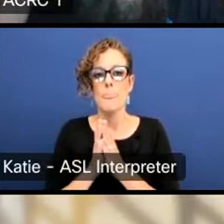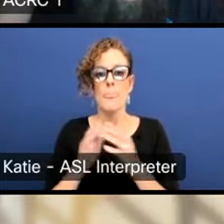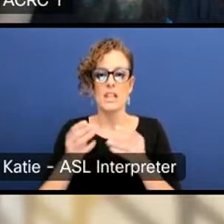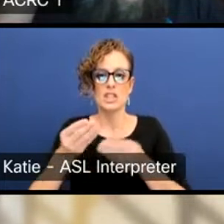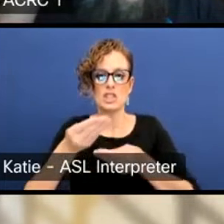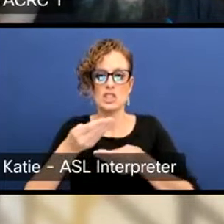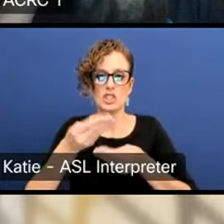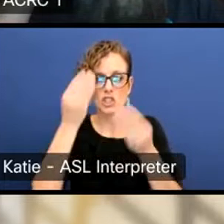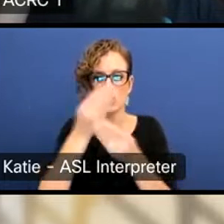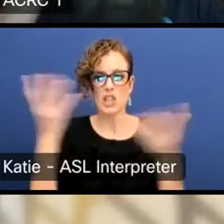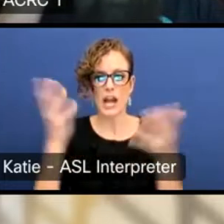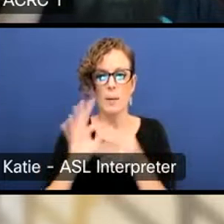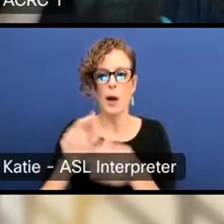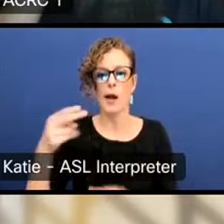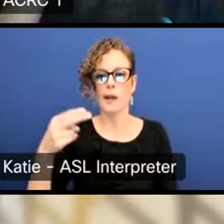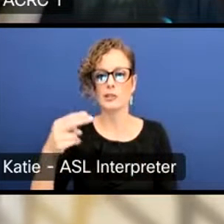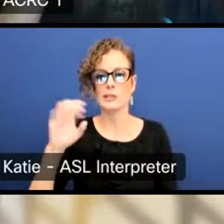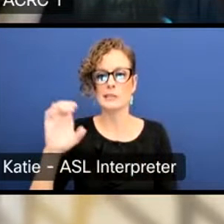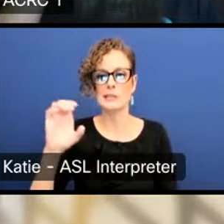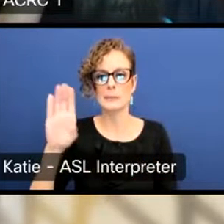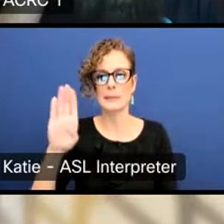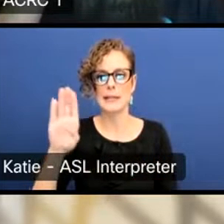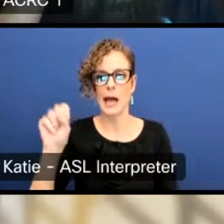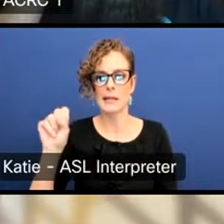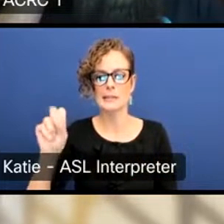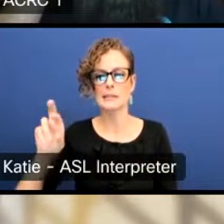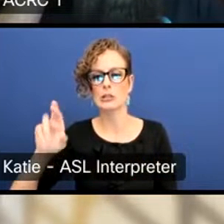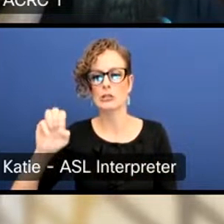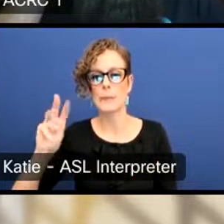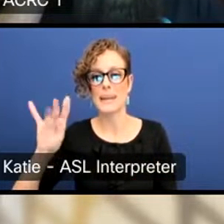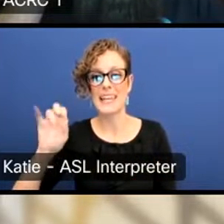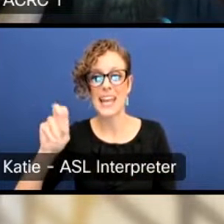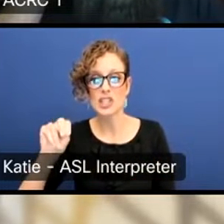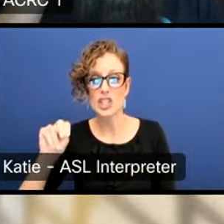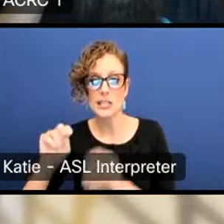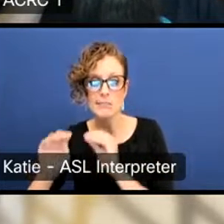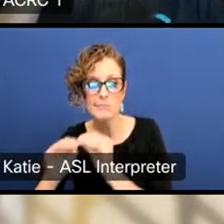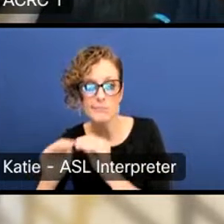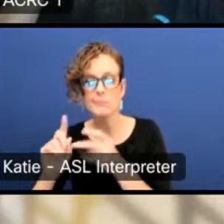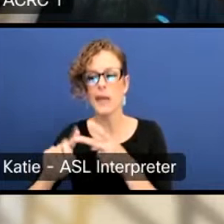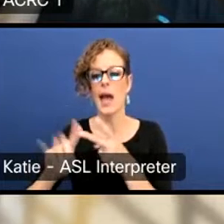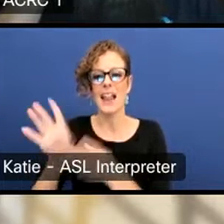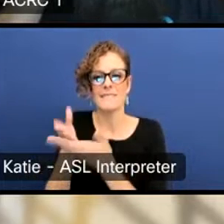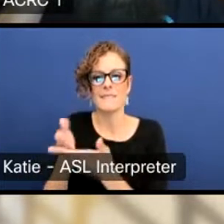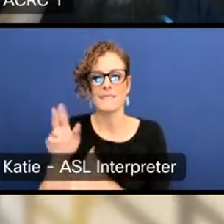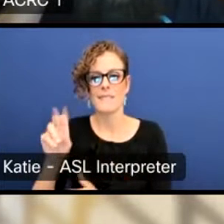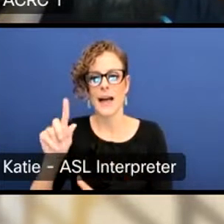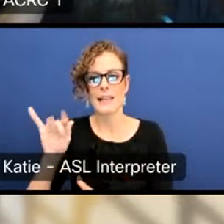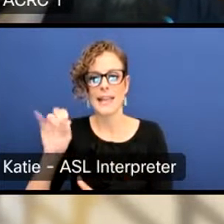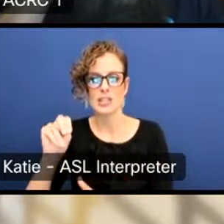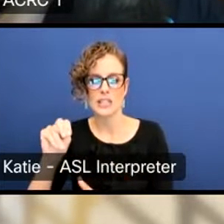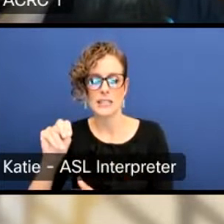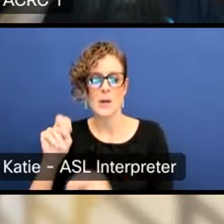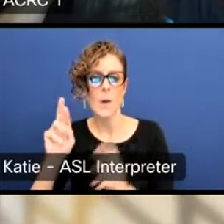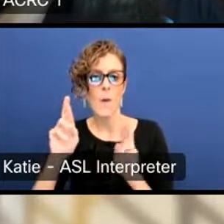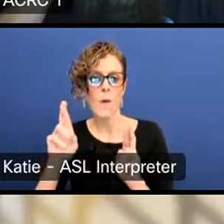sharing about HCBS remediation, validation stuff, answering hopefully as many questions as we possibly can without